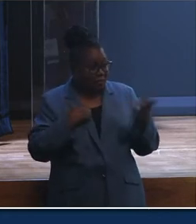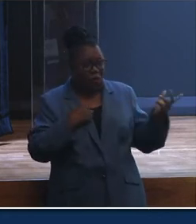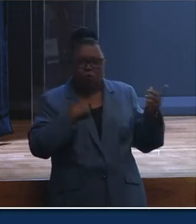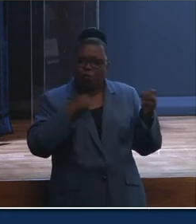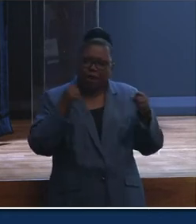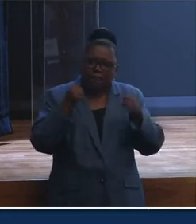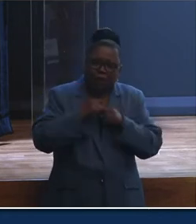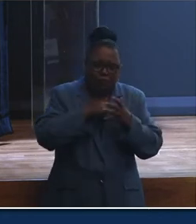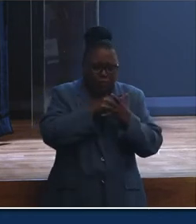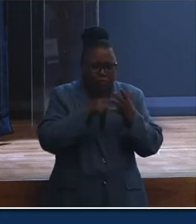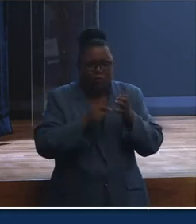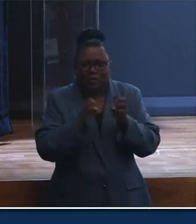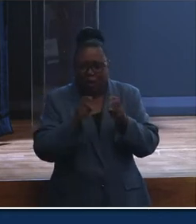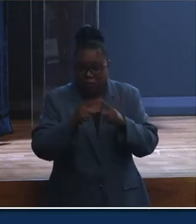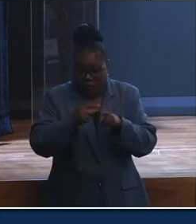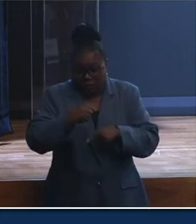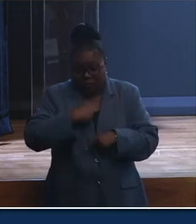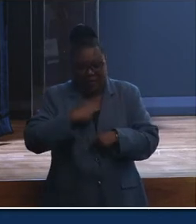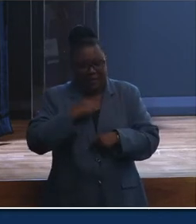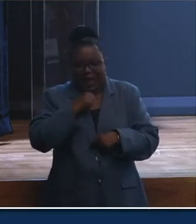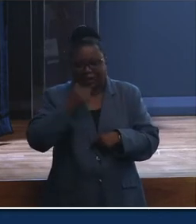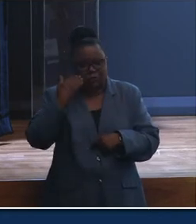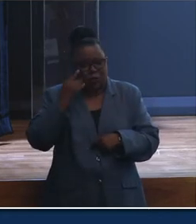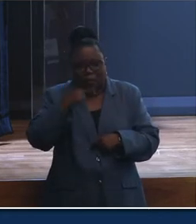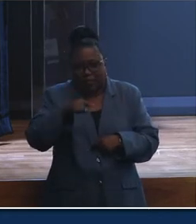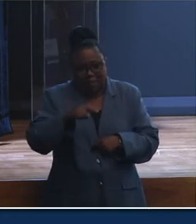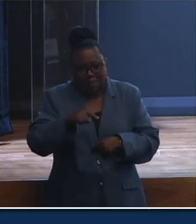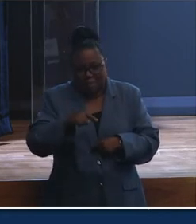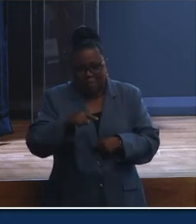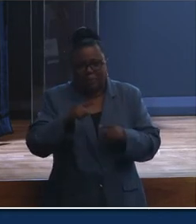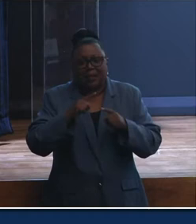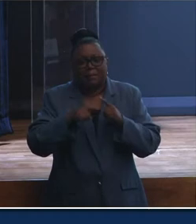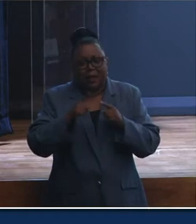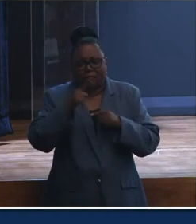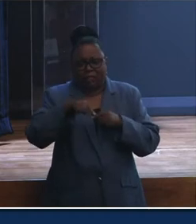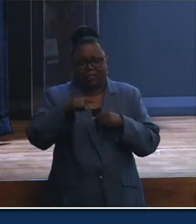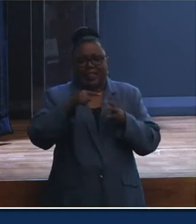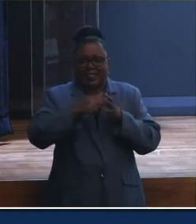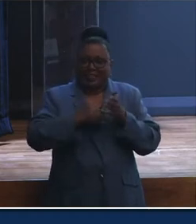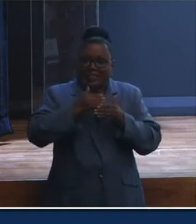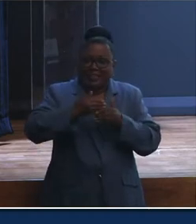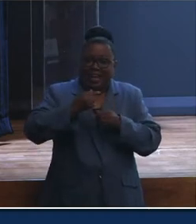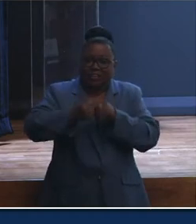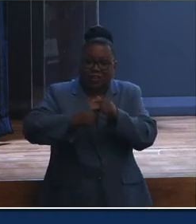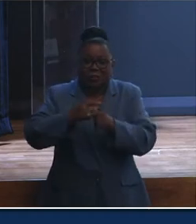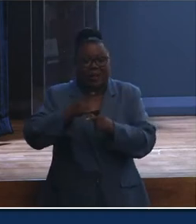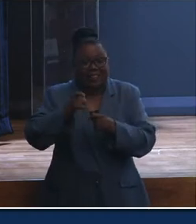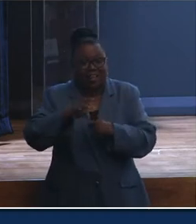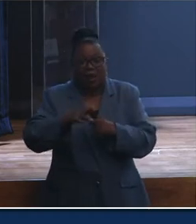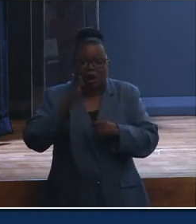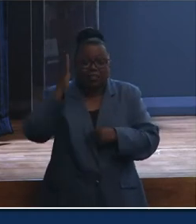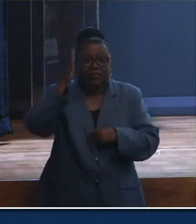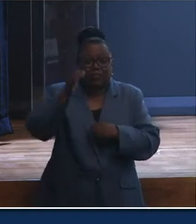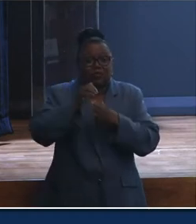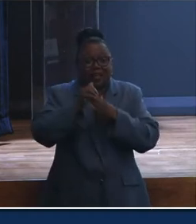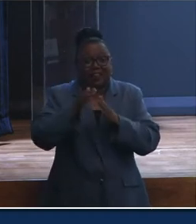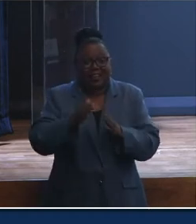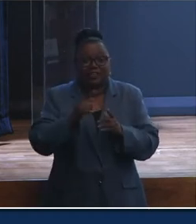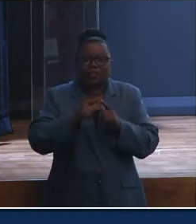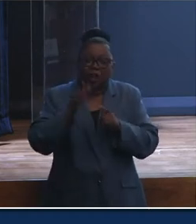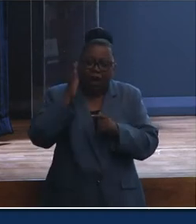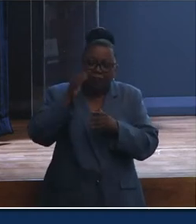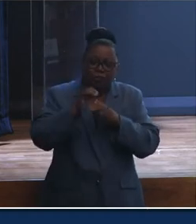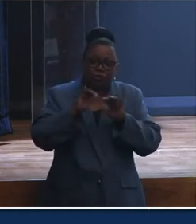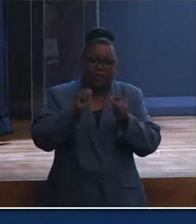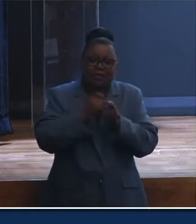have fought for those opportunities for me, and I don't even know them. And this next generation, they are our future leaders. They are our